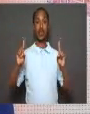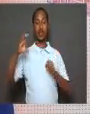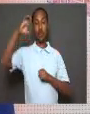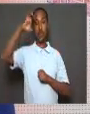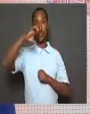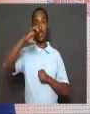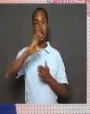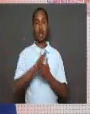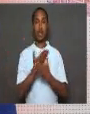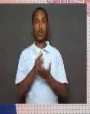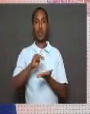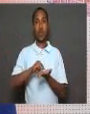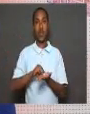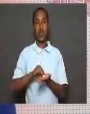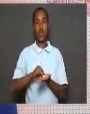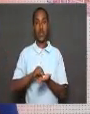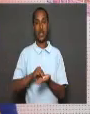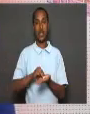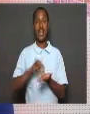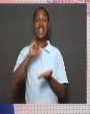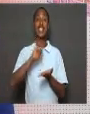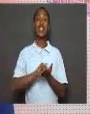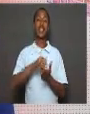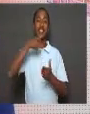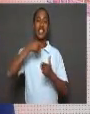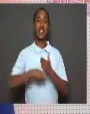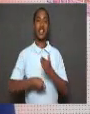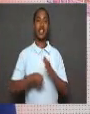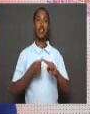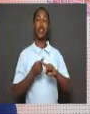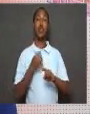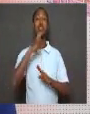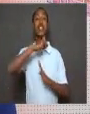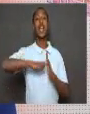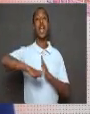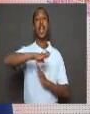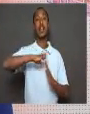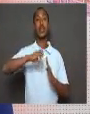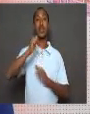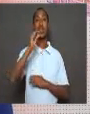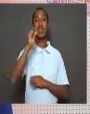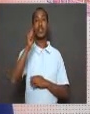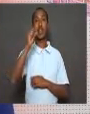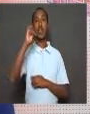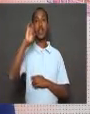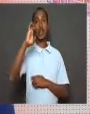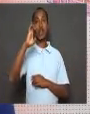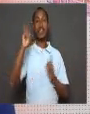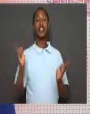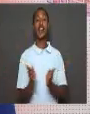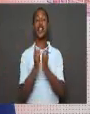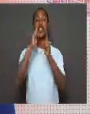forces between molecules that result from the electrostatic interaction